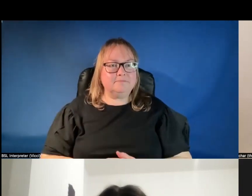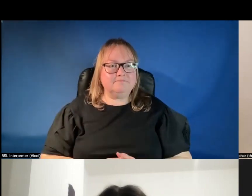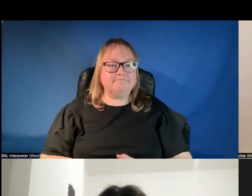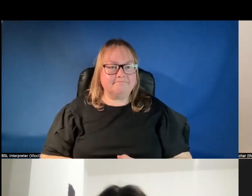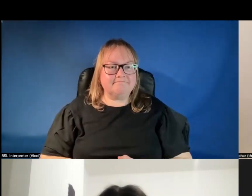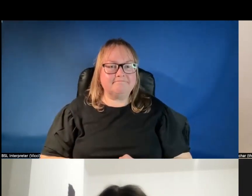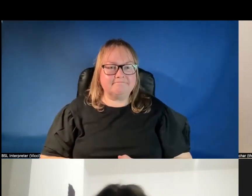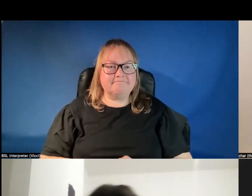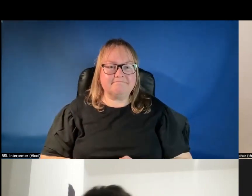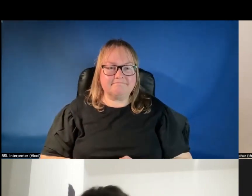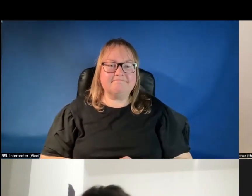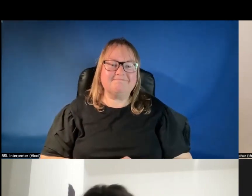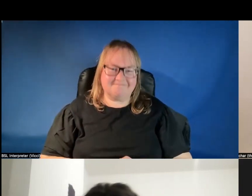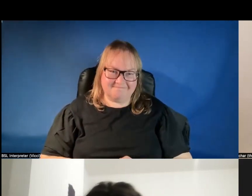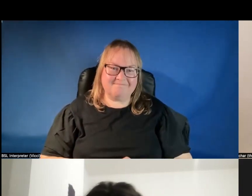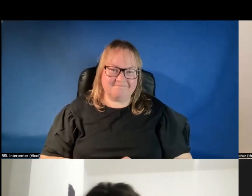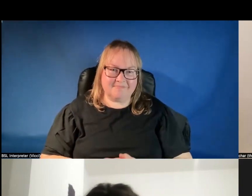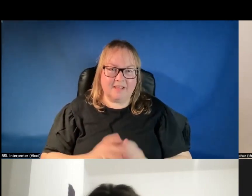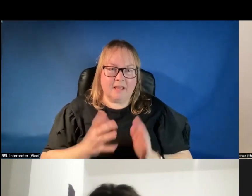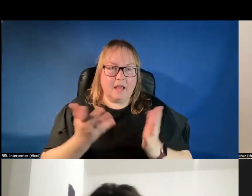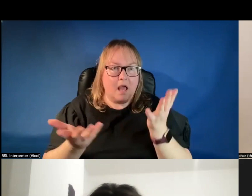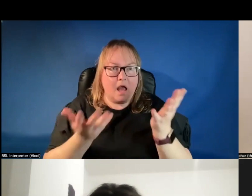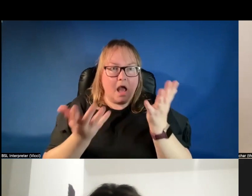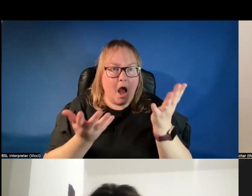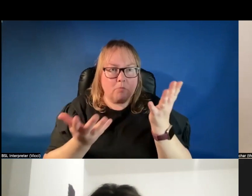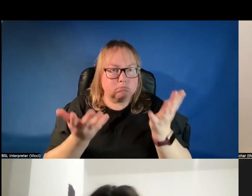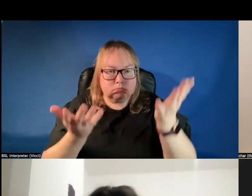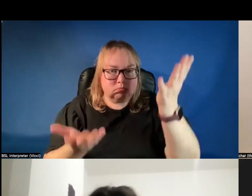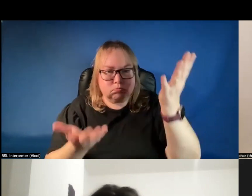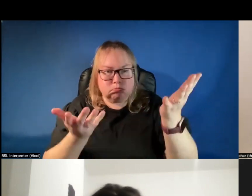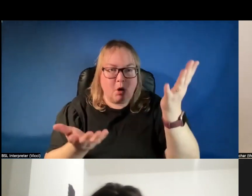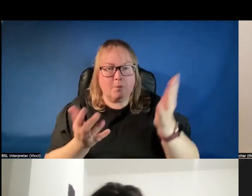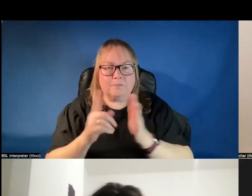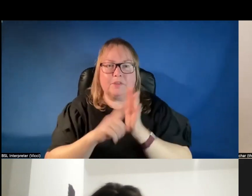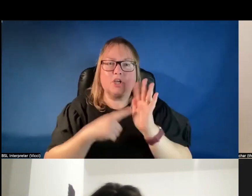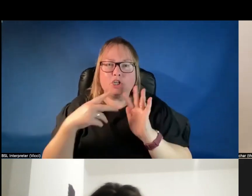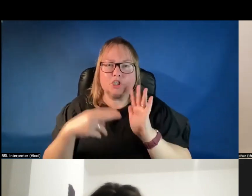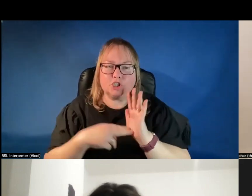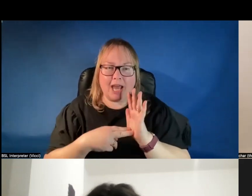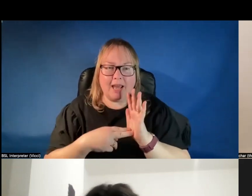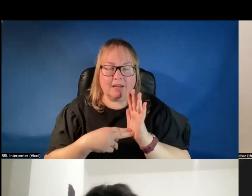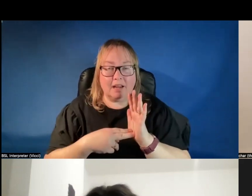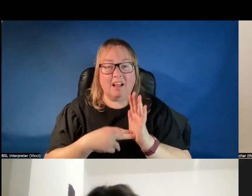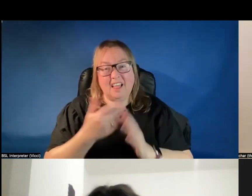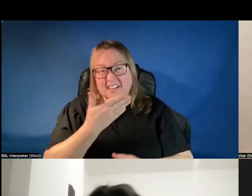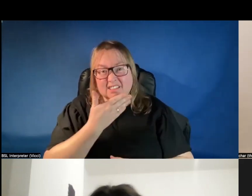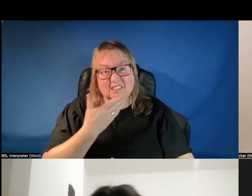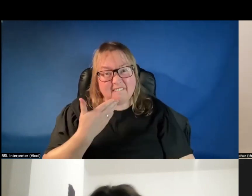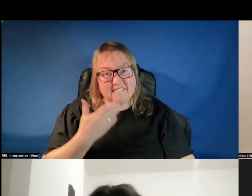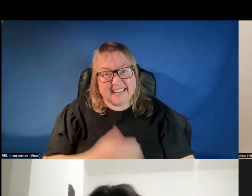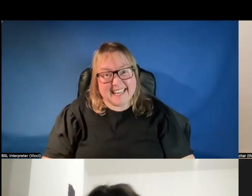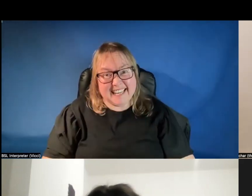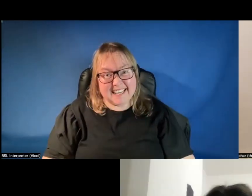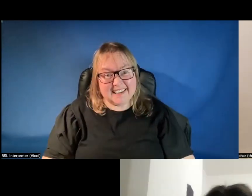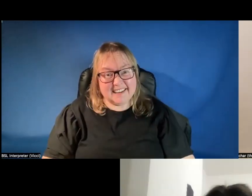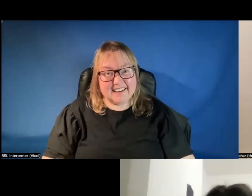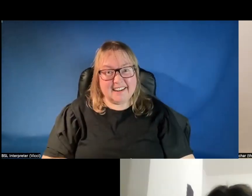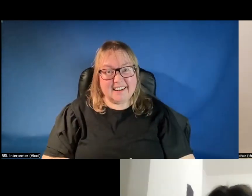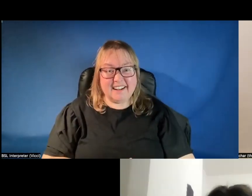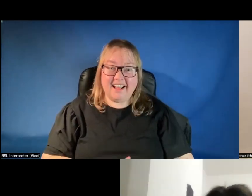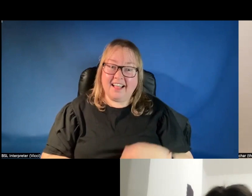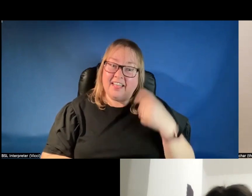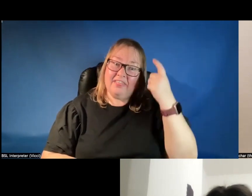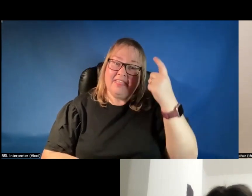That's a really, sorry, Char, do you want to go ahead? No, I was just going to say, I think that's a really nice way of reframing what we think of as